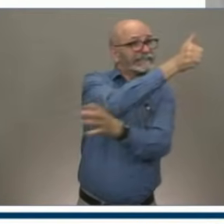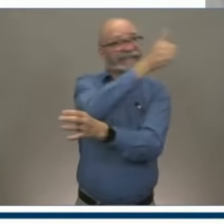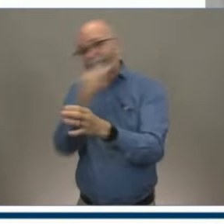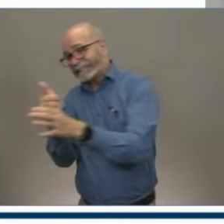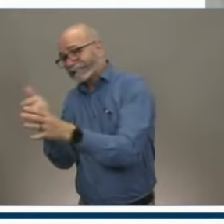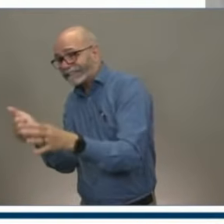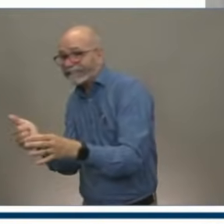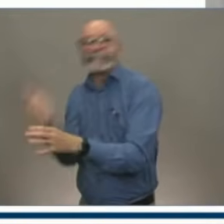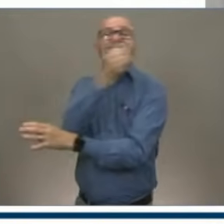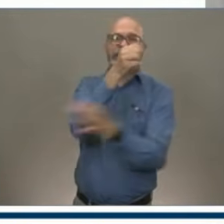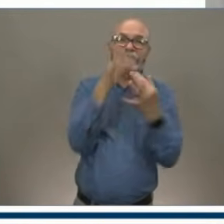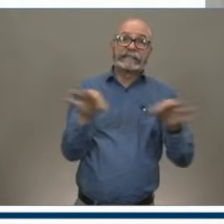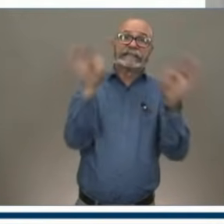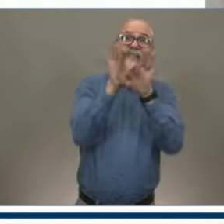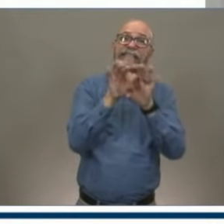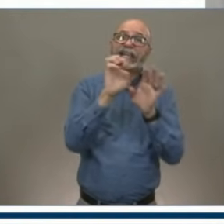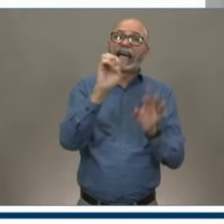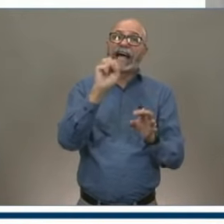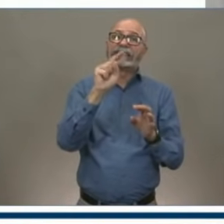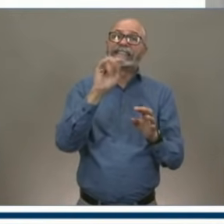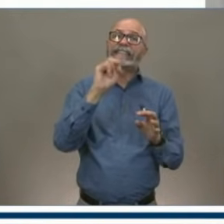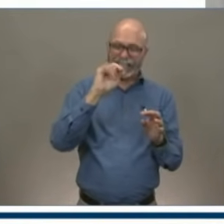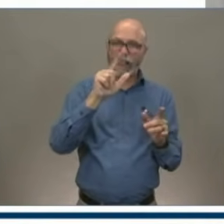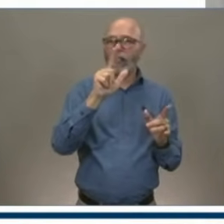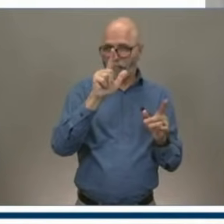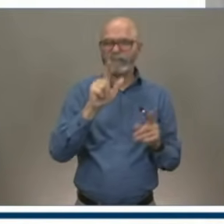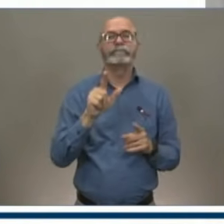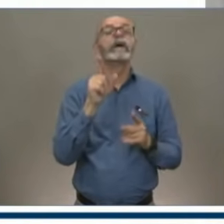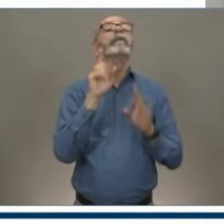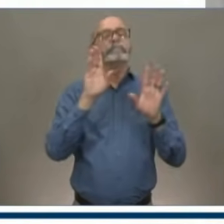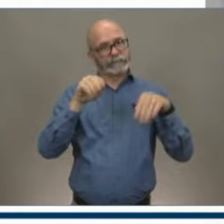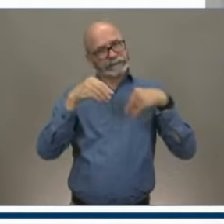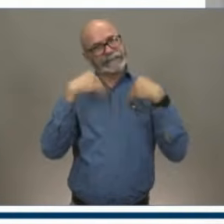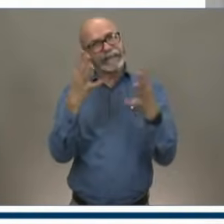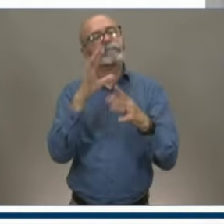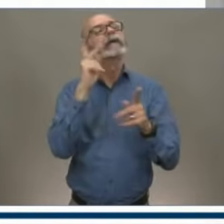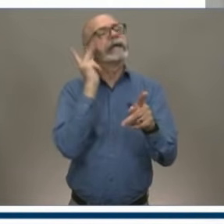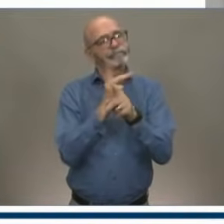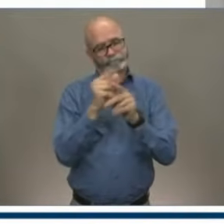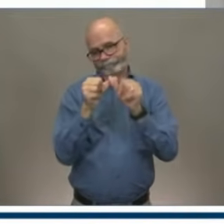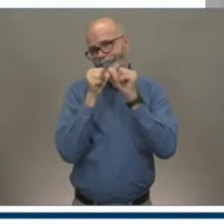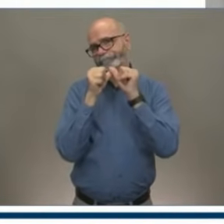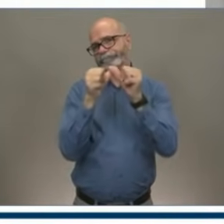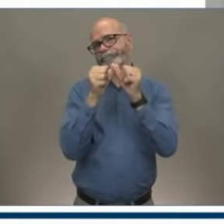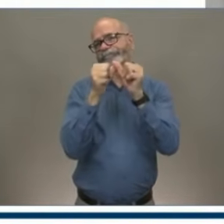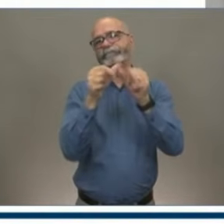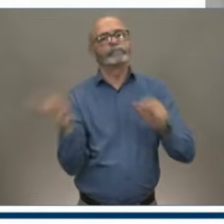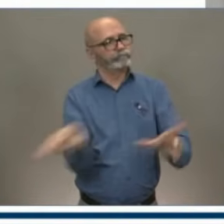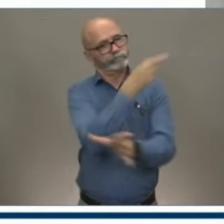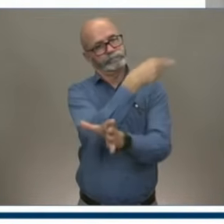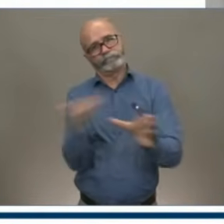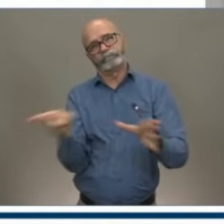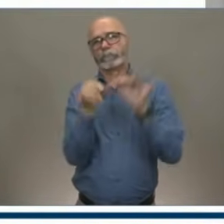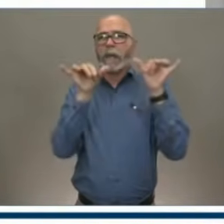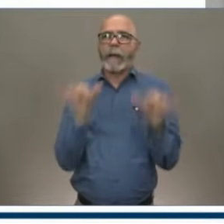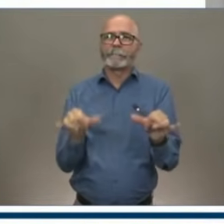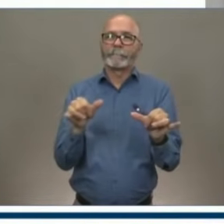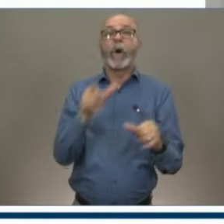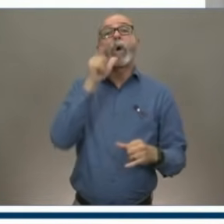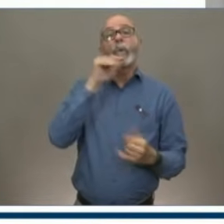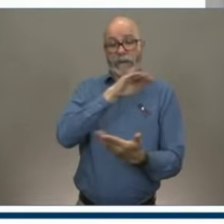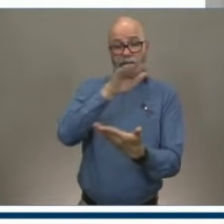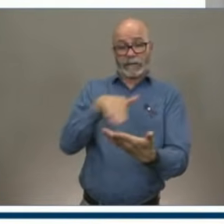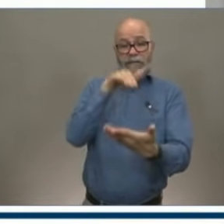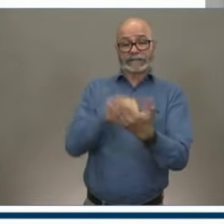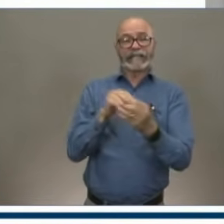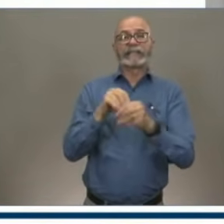continue to keep their circle tight. So are all of the people living in Central Zone, the greater Halifax area, where we